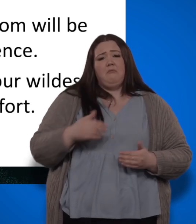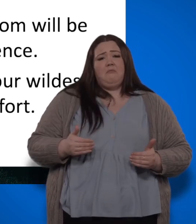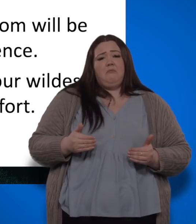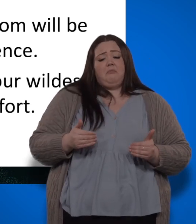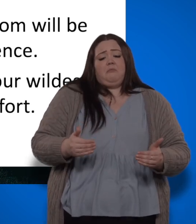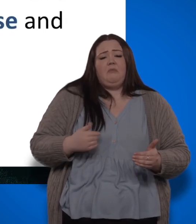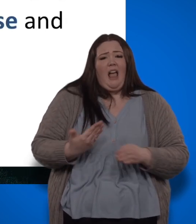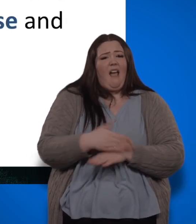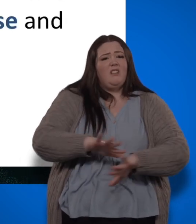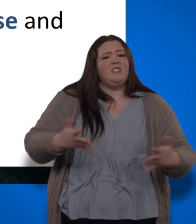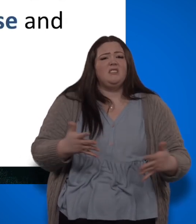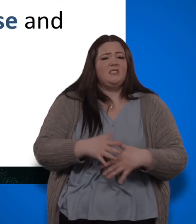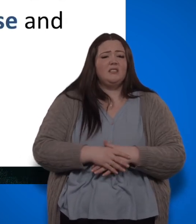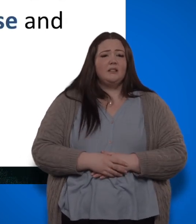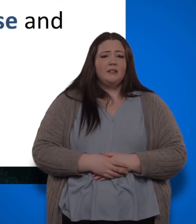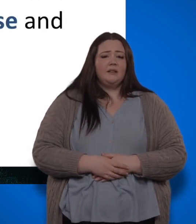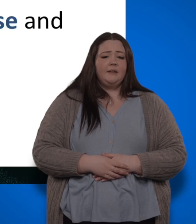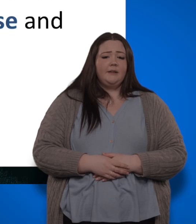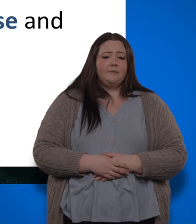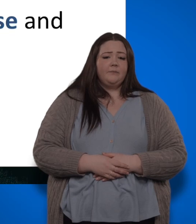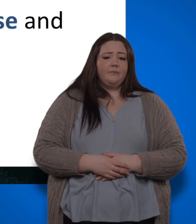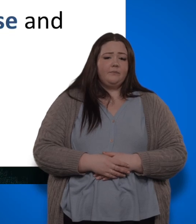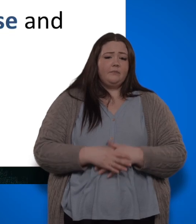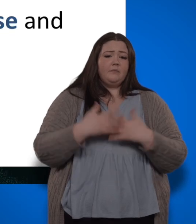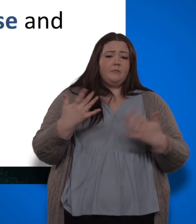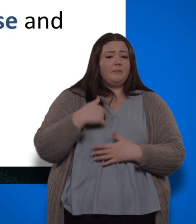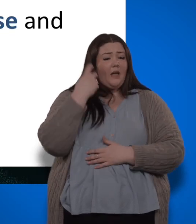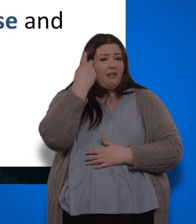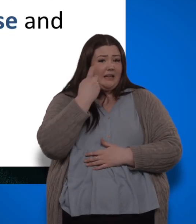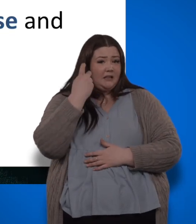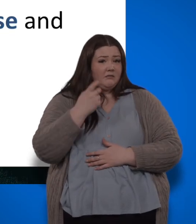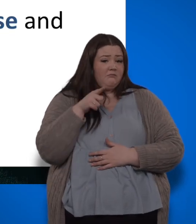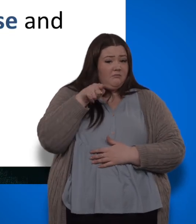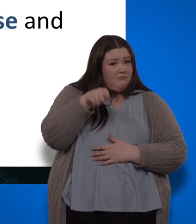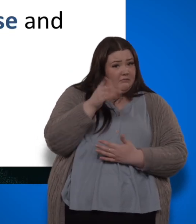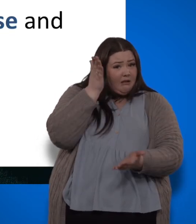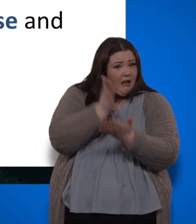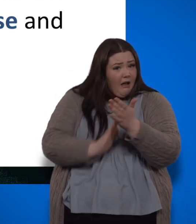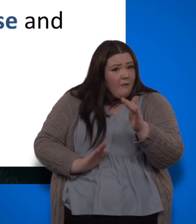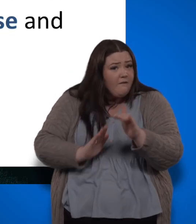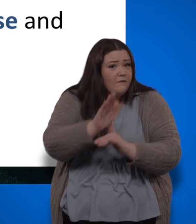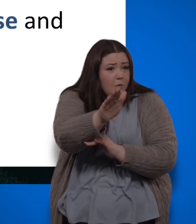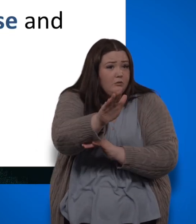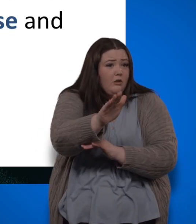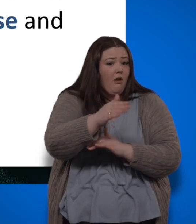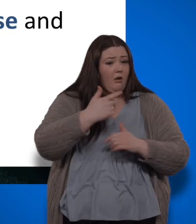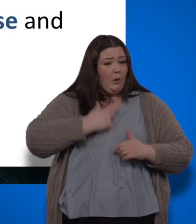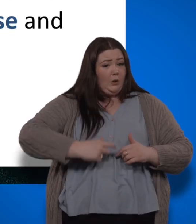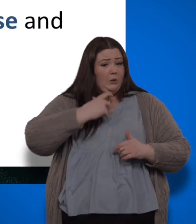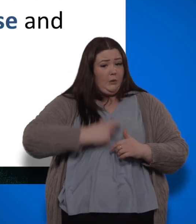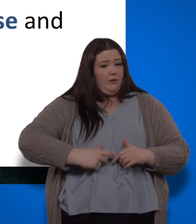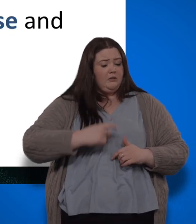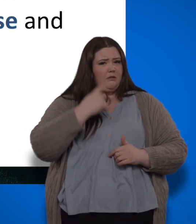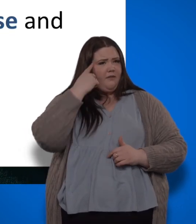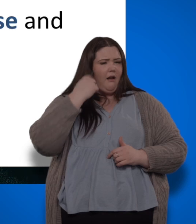But is this a future in which physically embodied human beings can flourish and find their ultimate purpose and